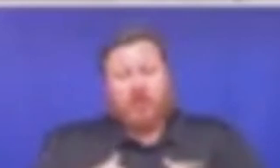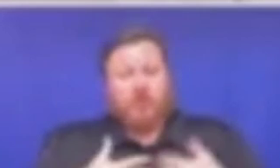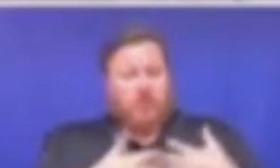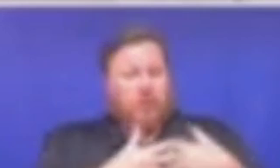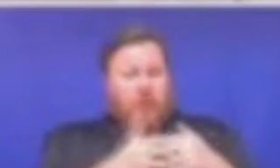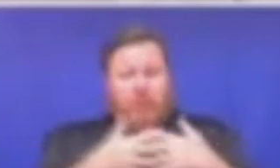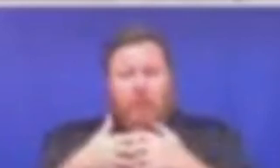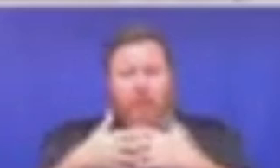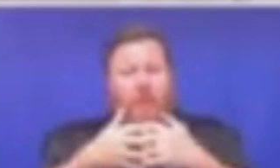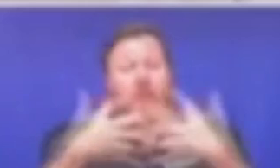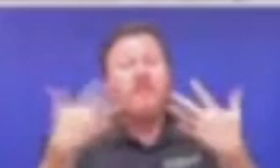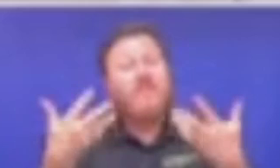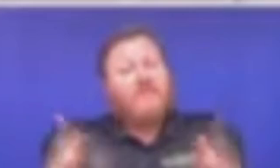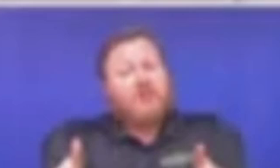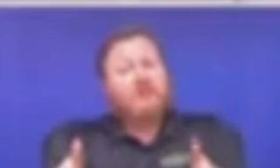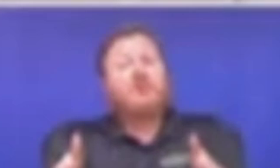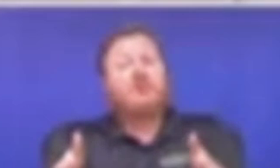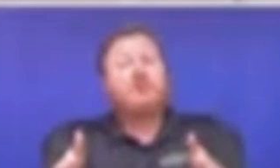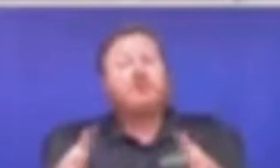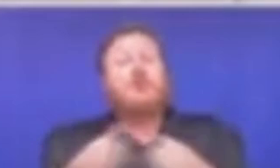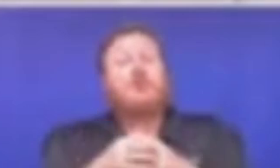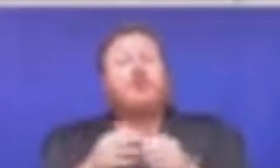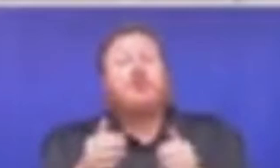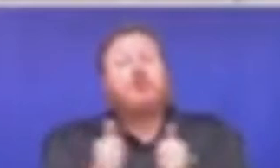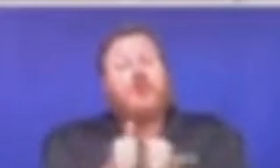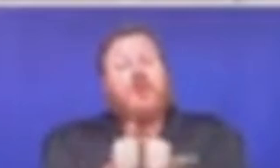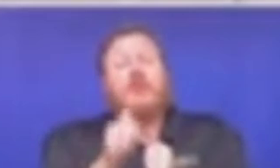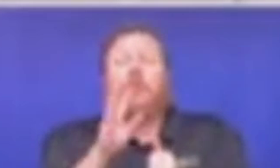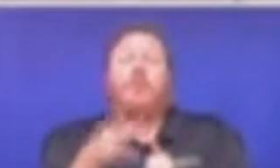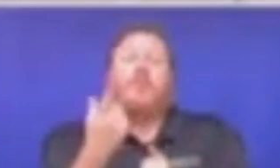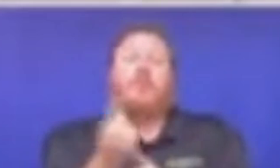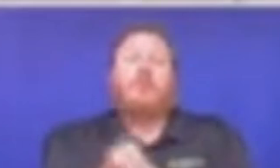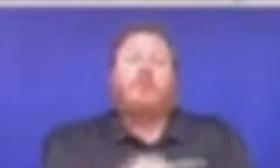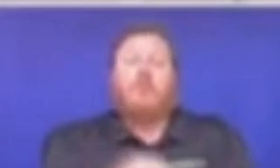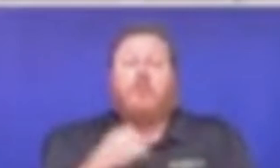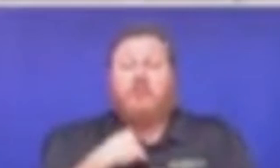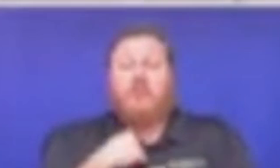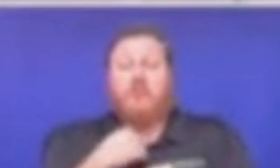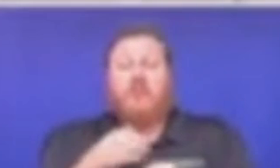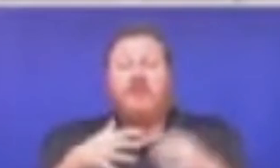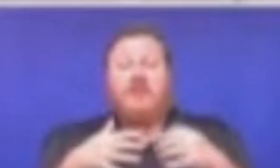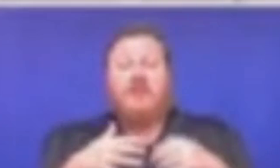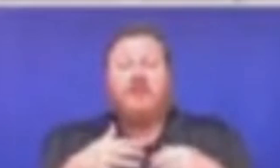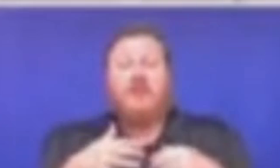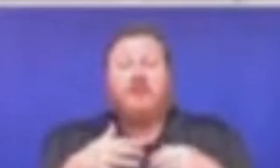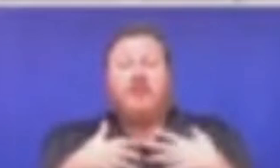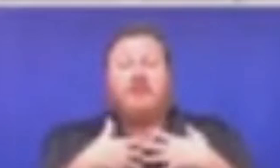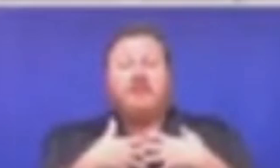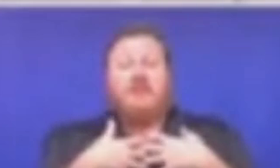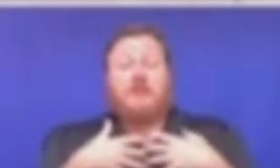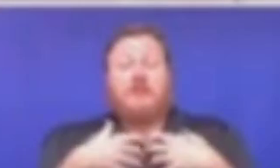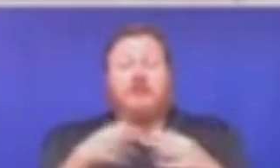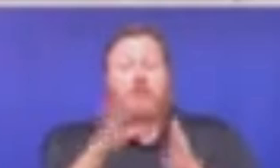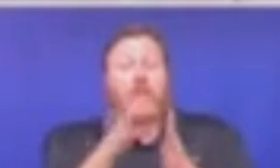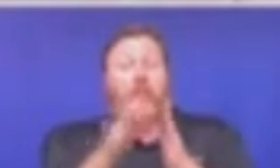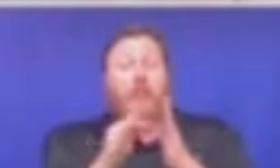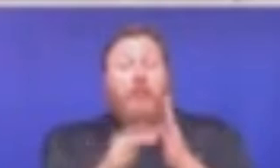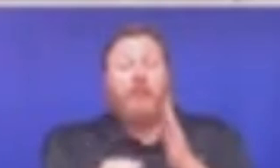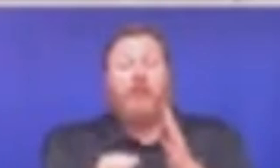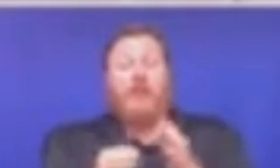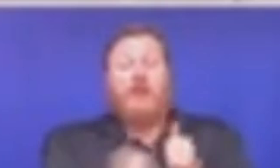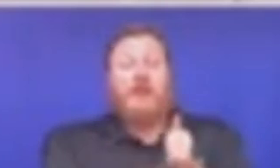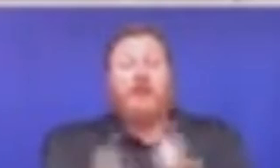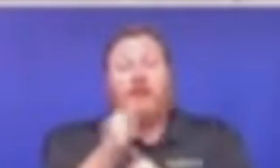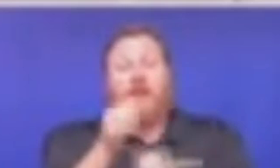will execute that together. Now, I appointed a cabinet that is made up of the